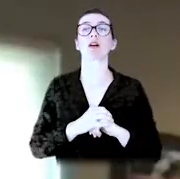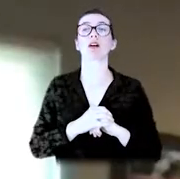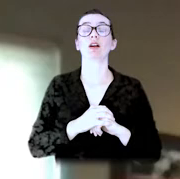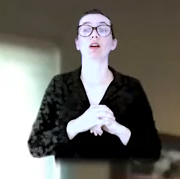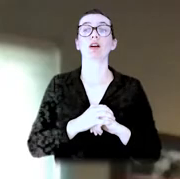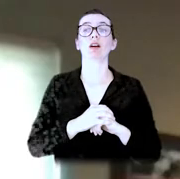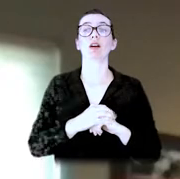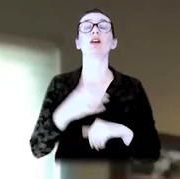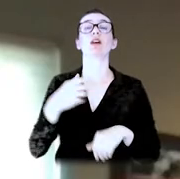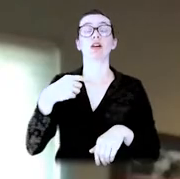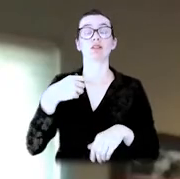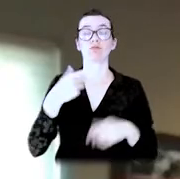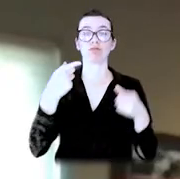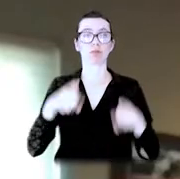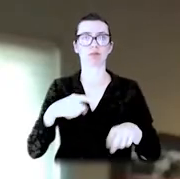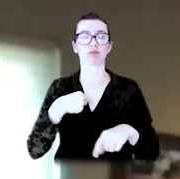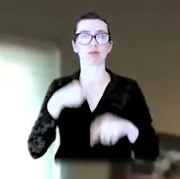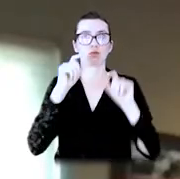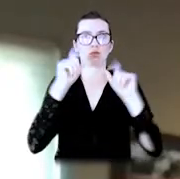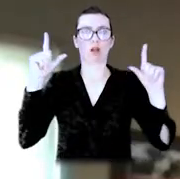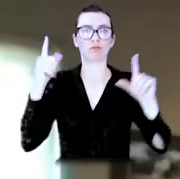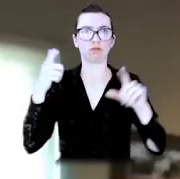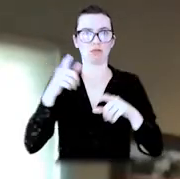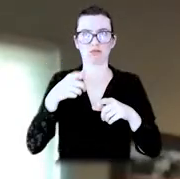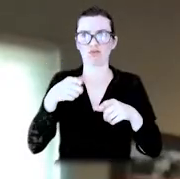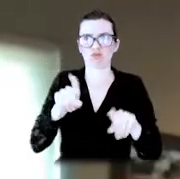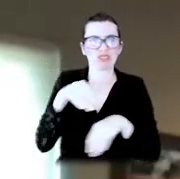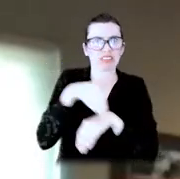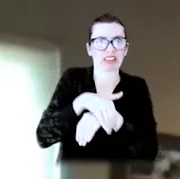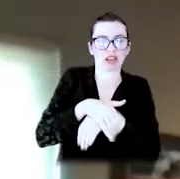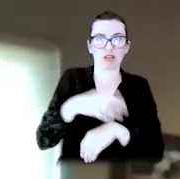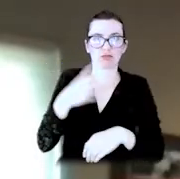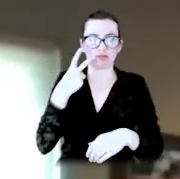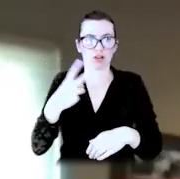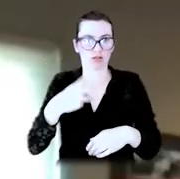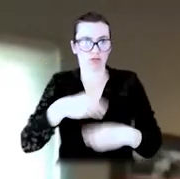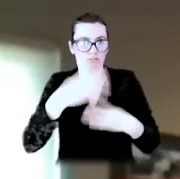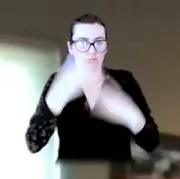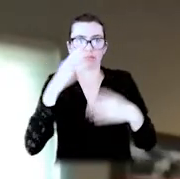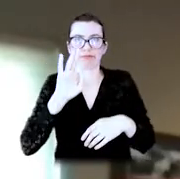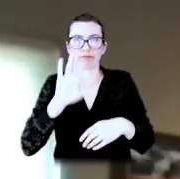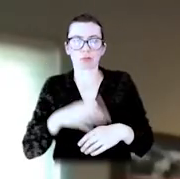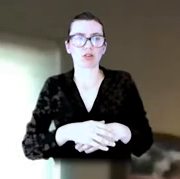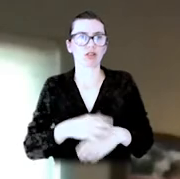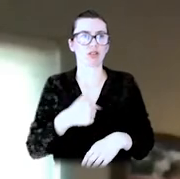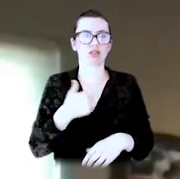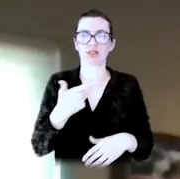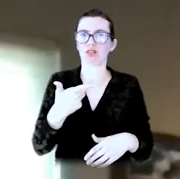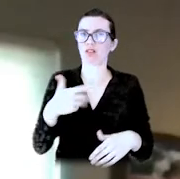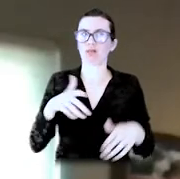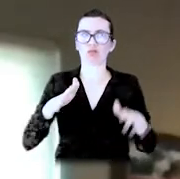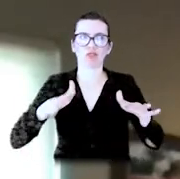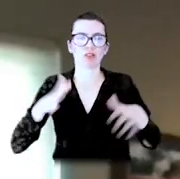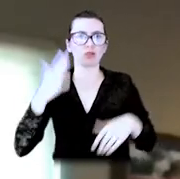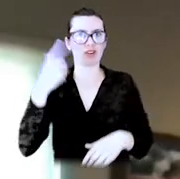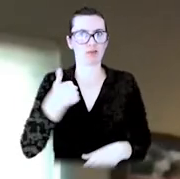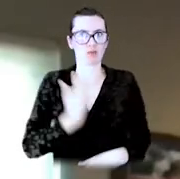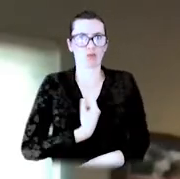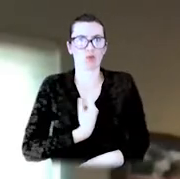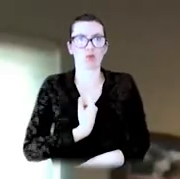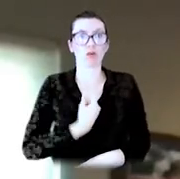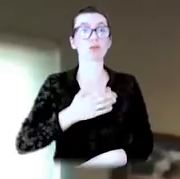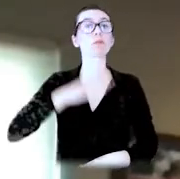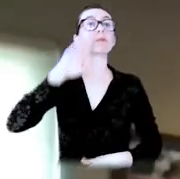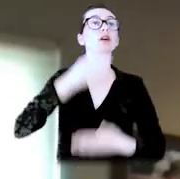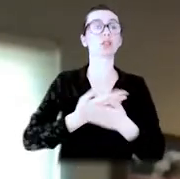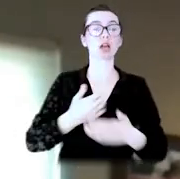had woken up during the night and saw Facebook blowing up, I became really nervous because I was alone. And my son, who